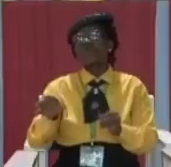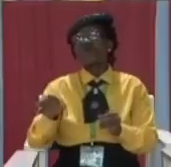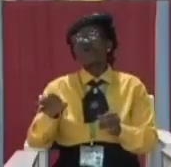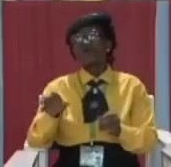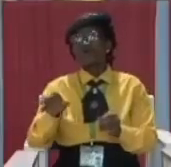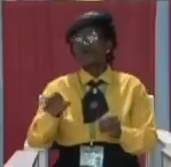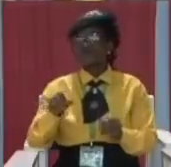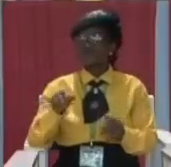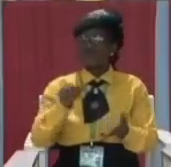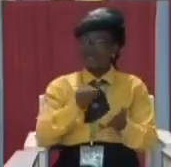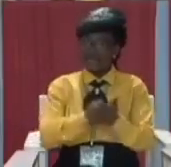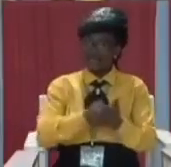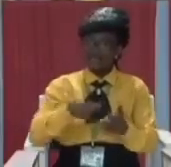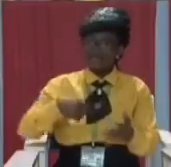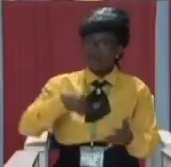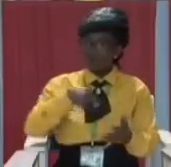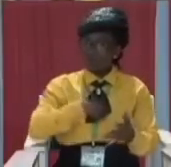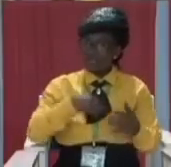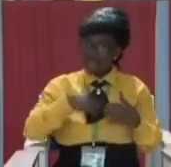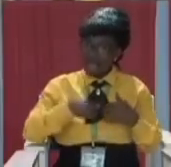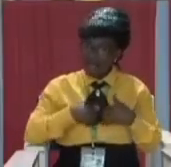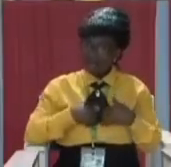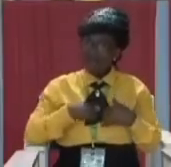have been dealing with up till now.